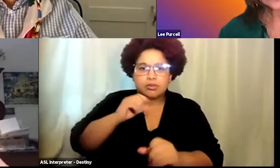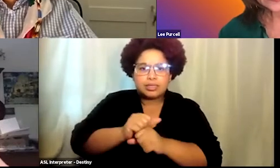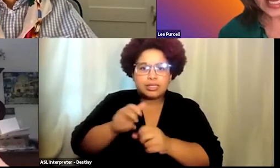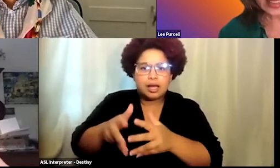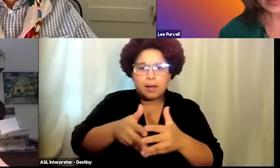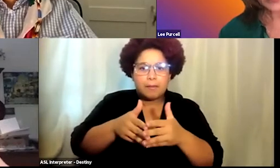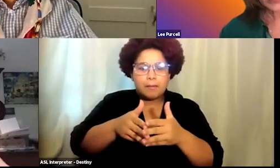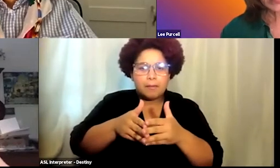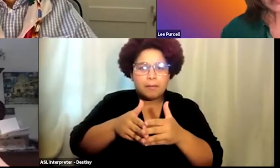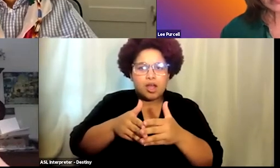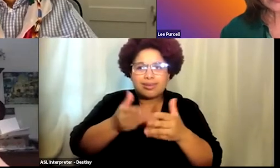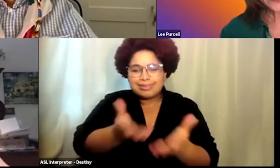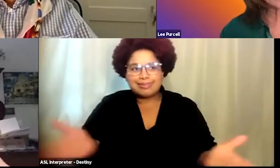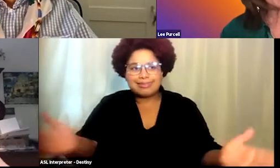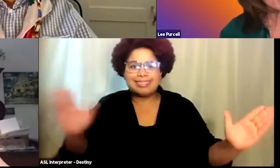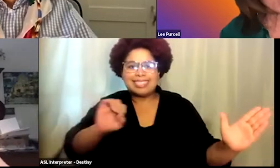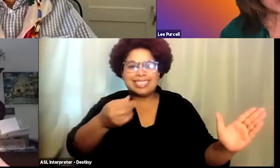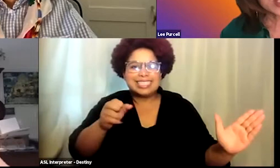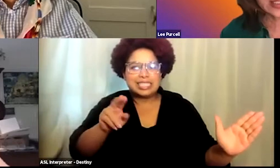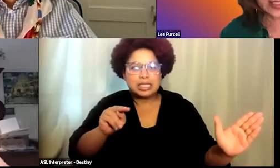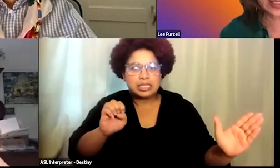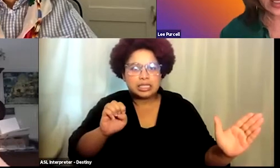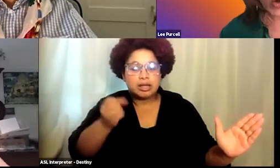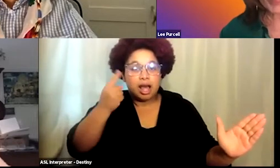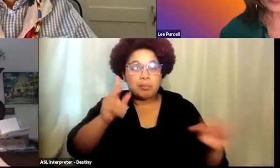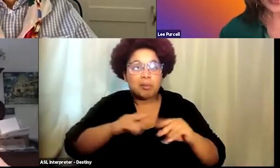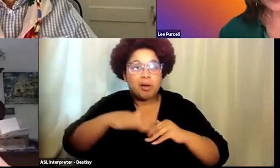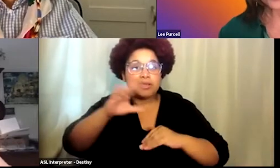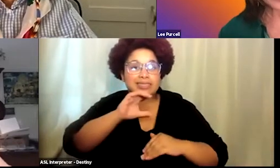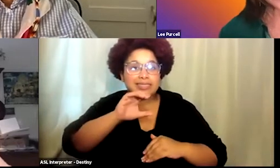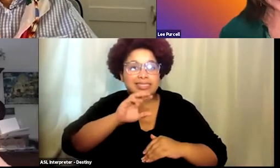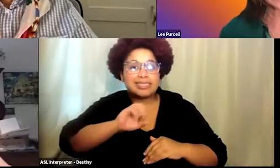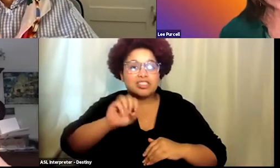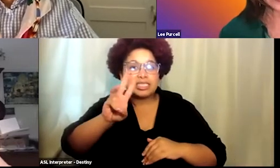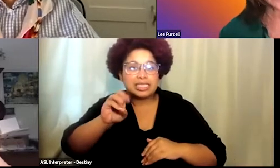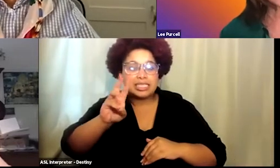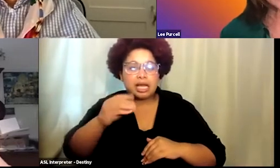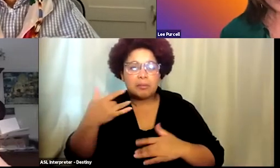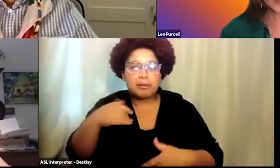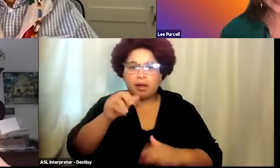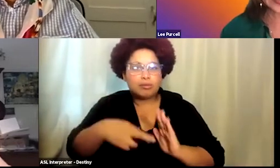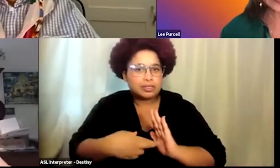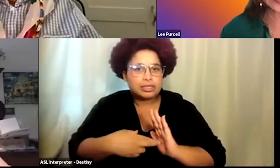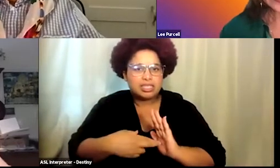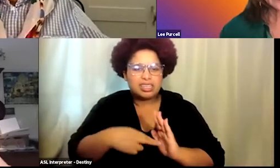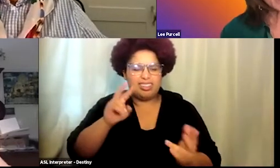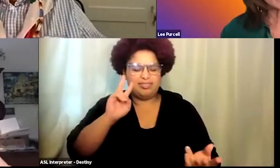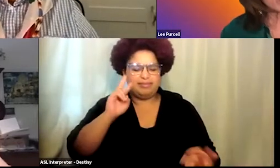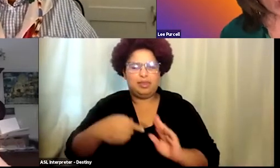American scene. Yet people over 60 are both underrepresented and